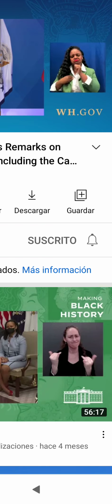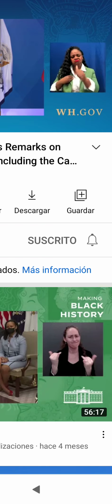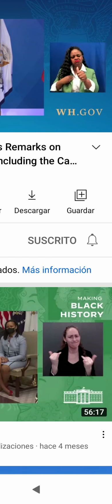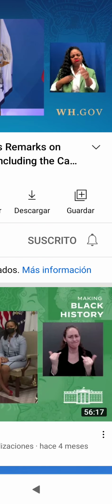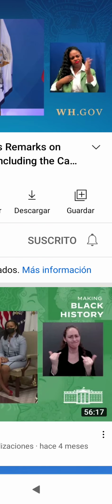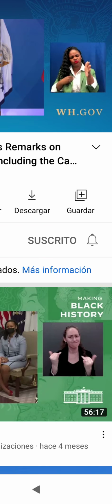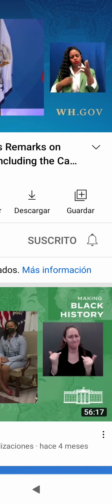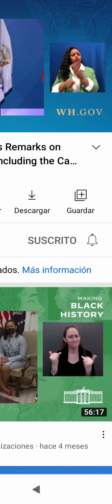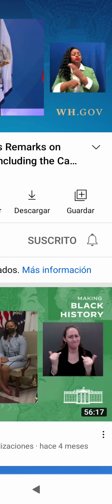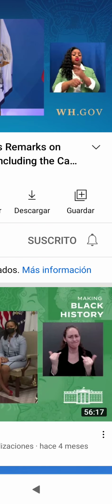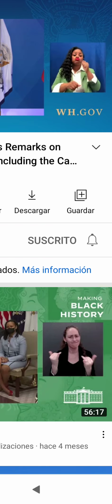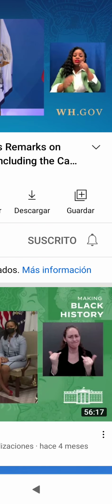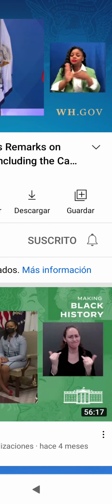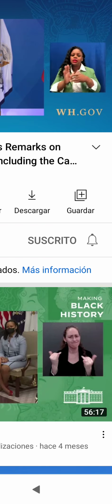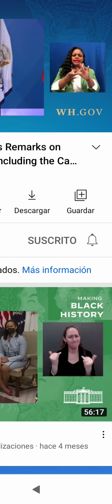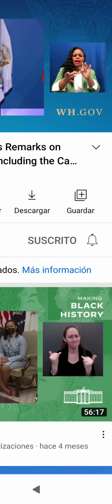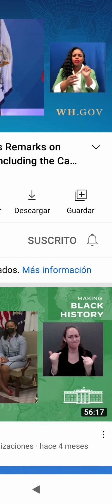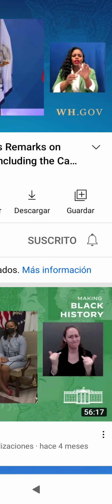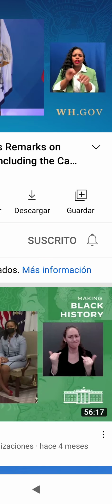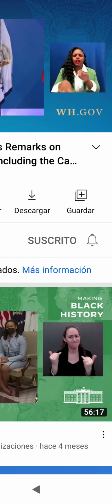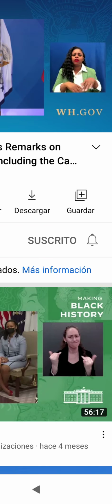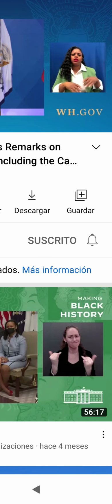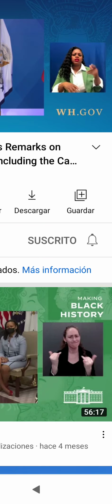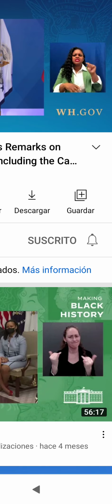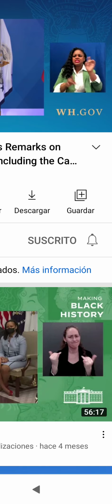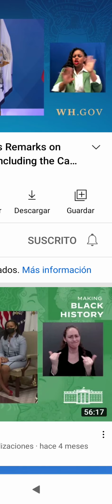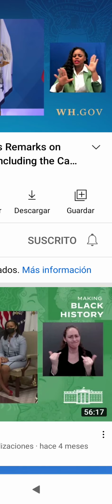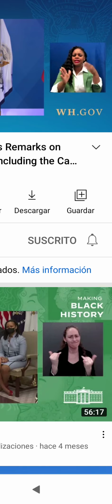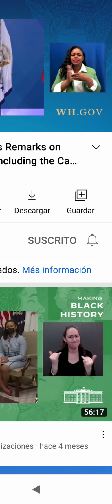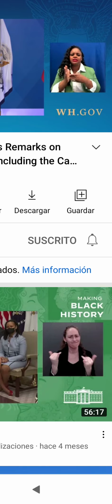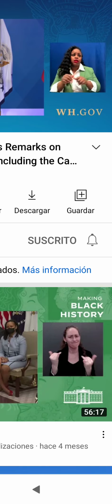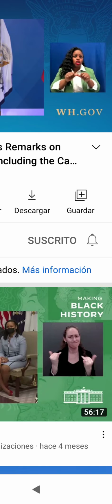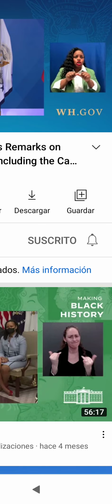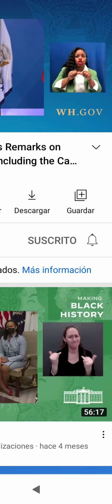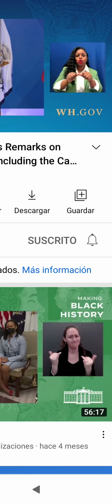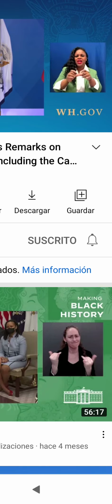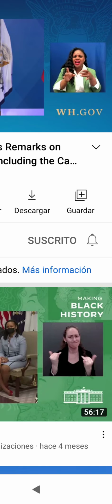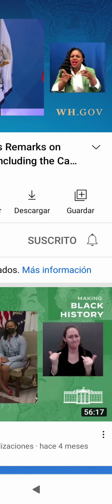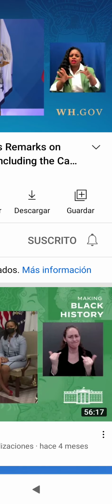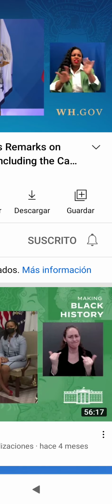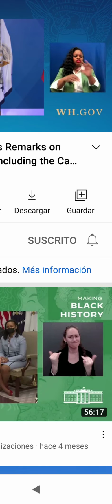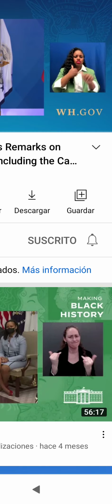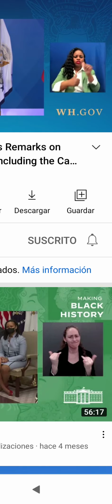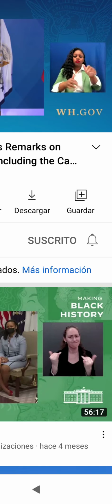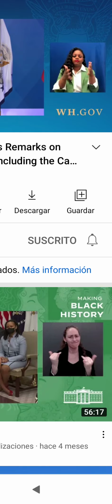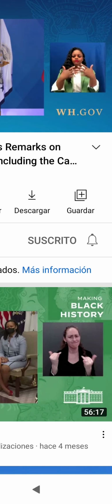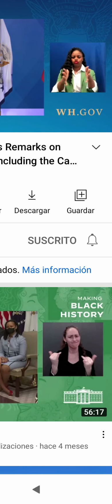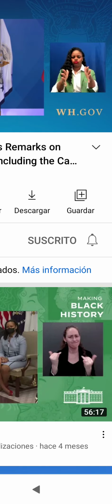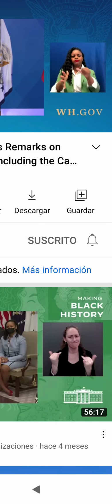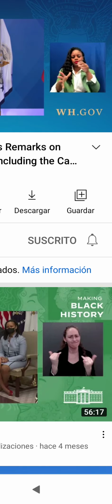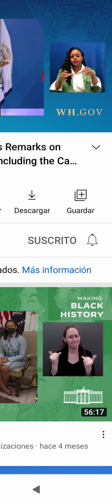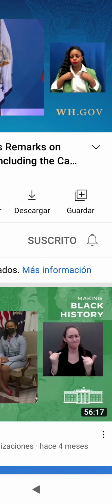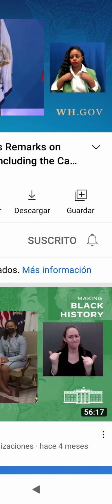or denigrating stereotypes that stoke crimes of hate or any threats of violence will not be tolerated. It betrays the